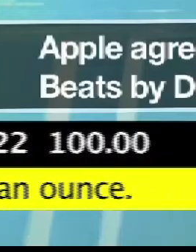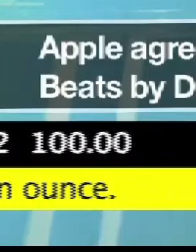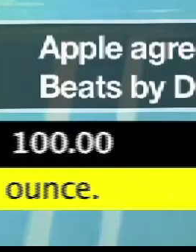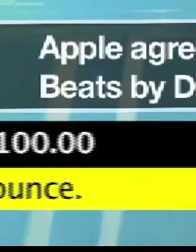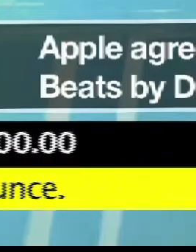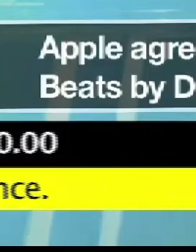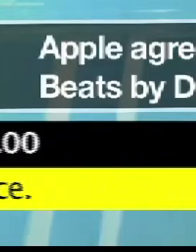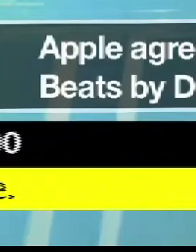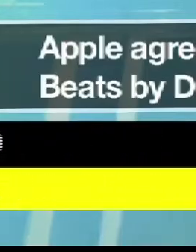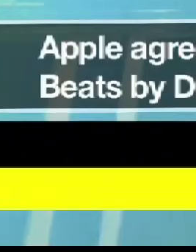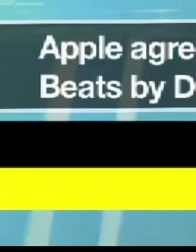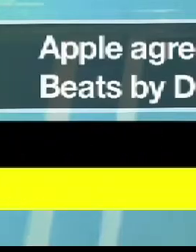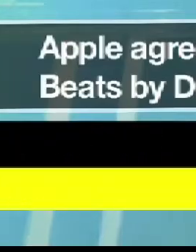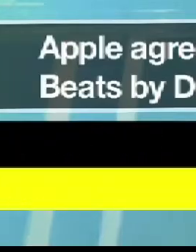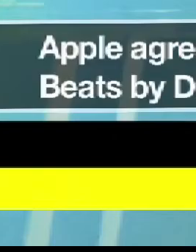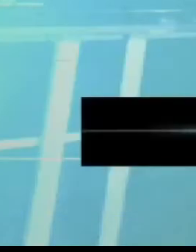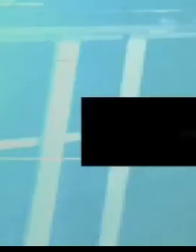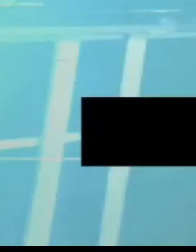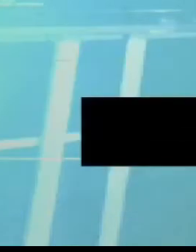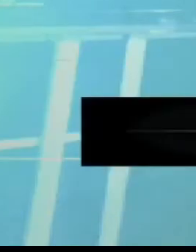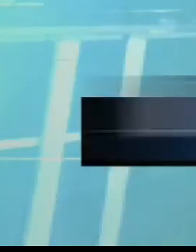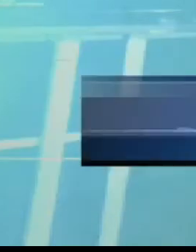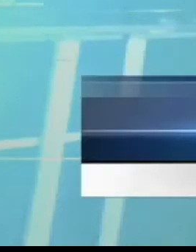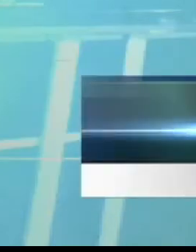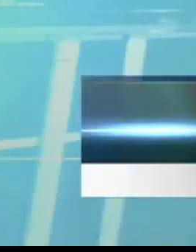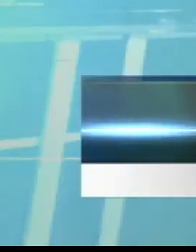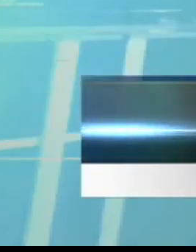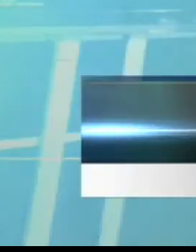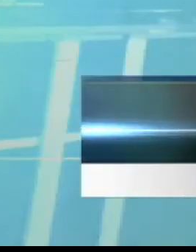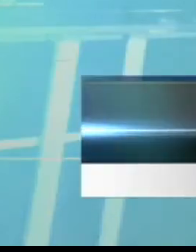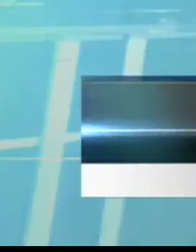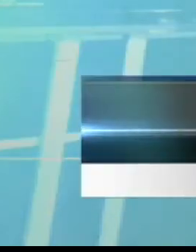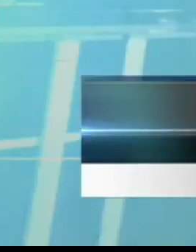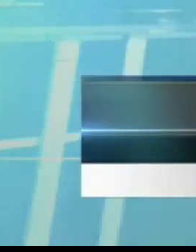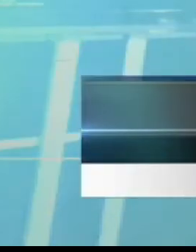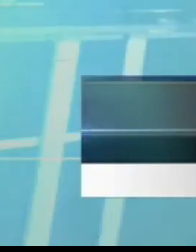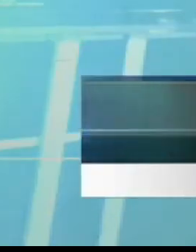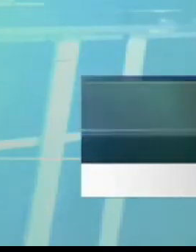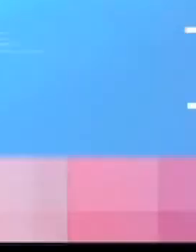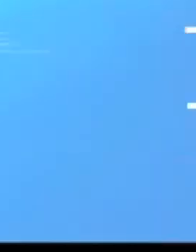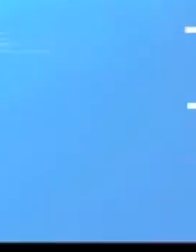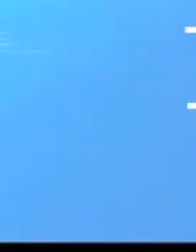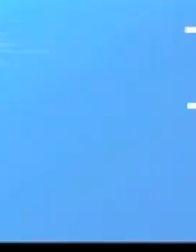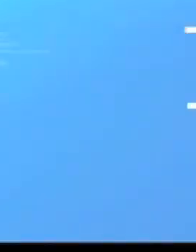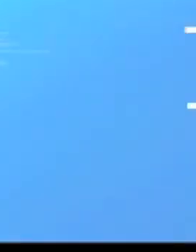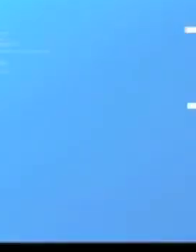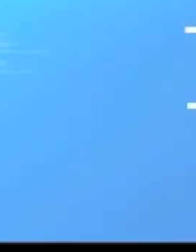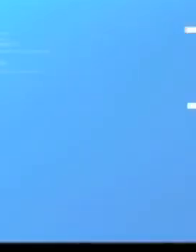will vest over time. This has been your Royal Fidelity Business News. I'm C.S. Scatterly.